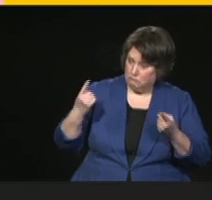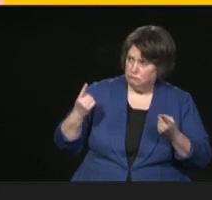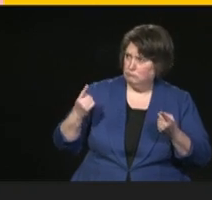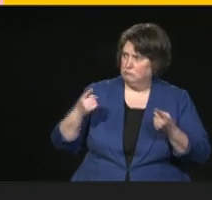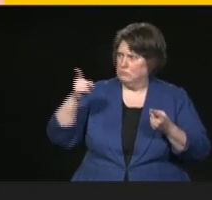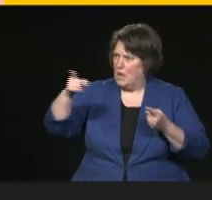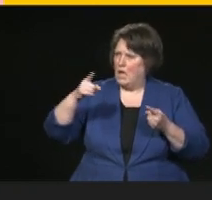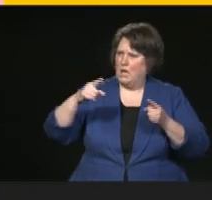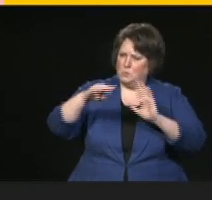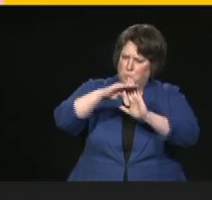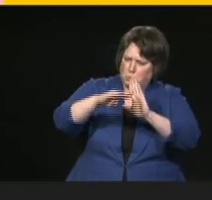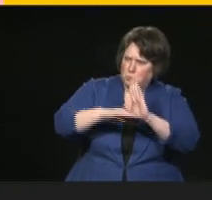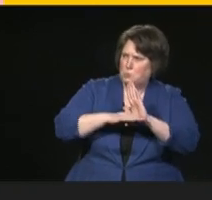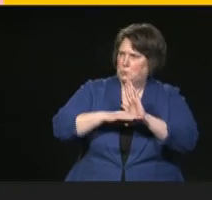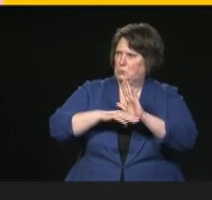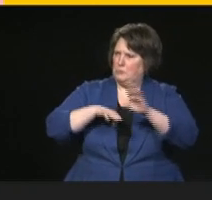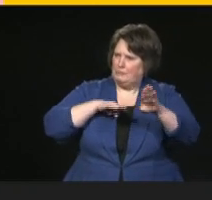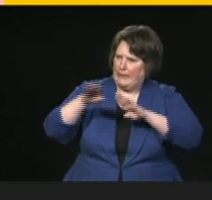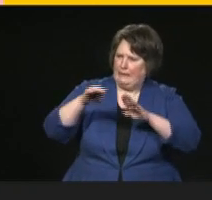curve?